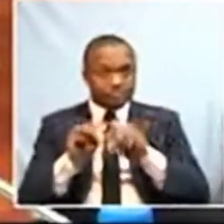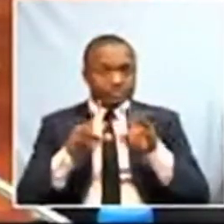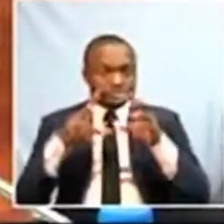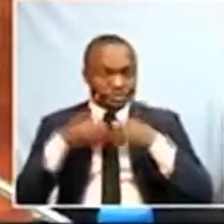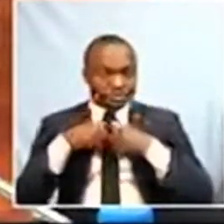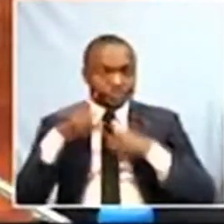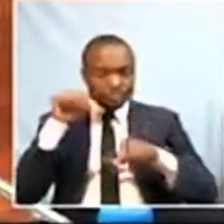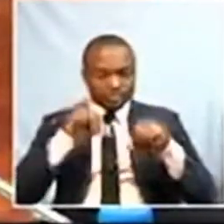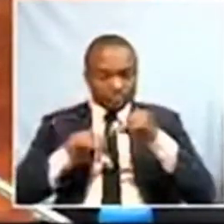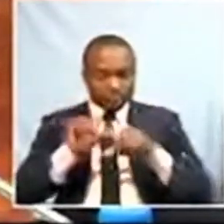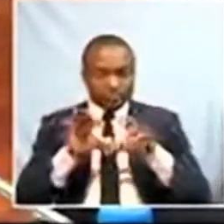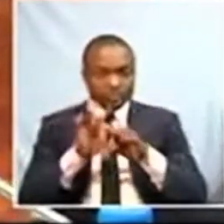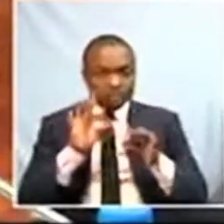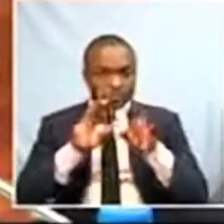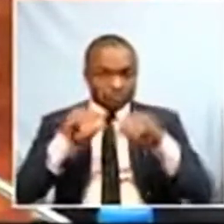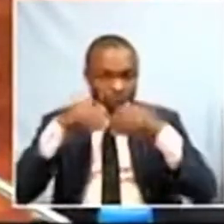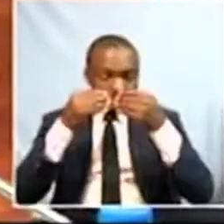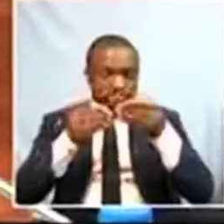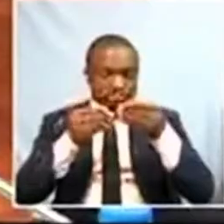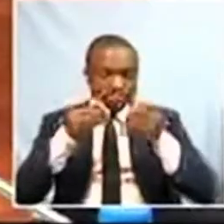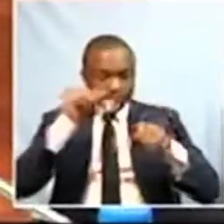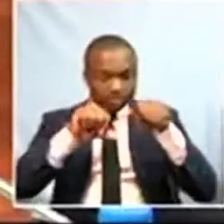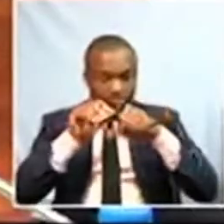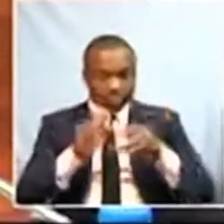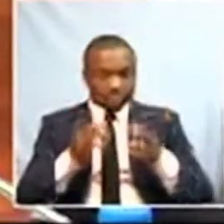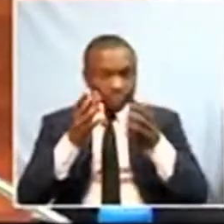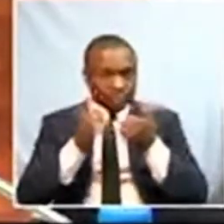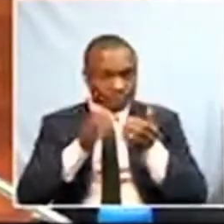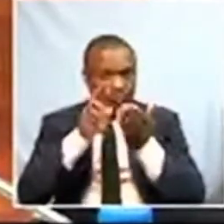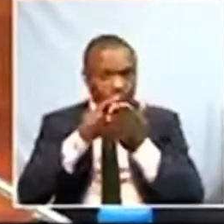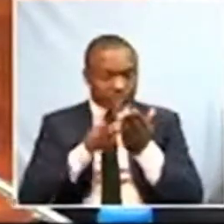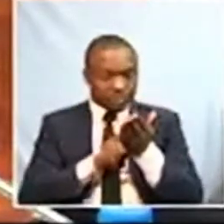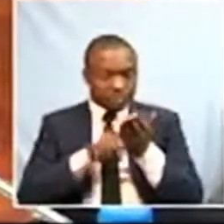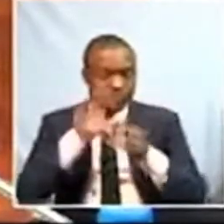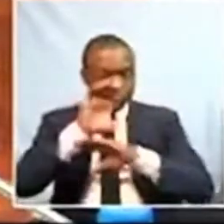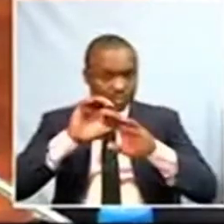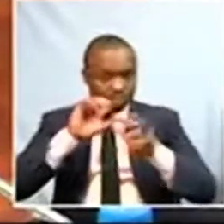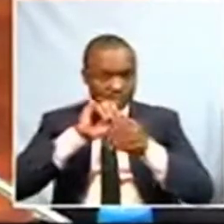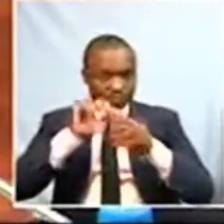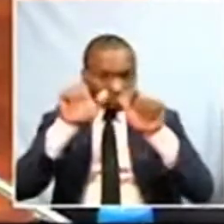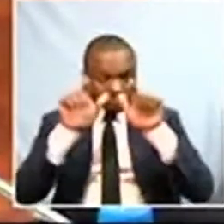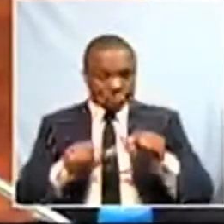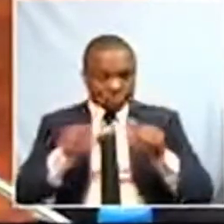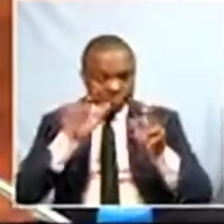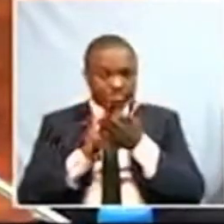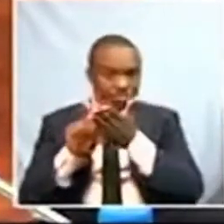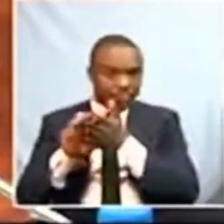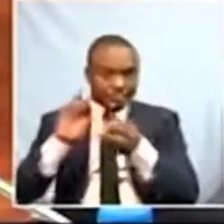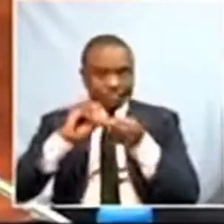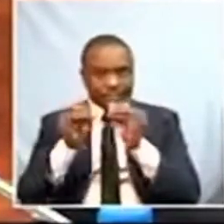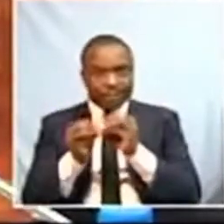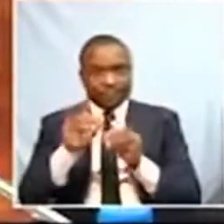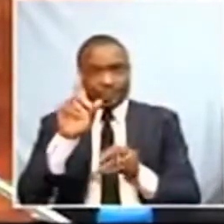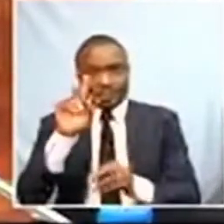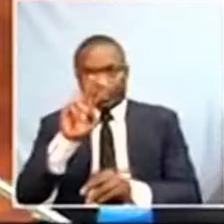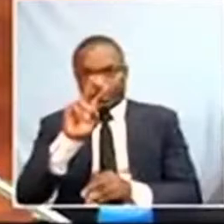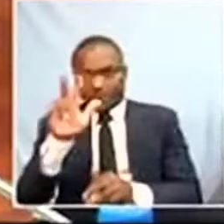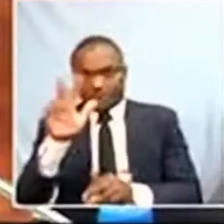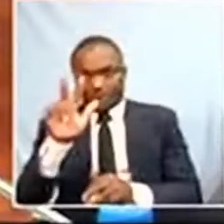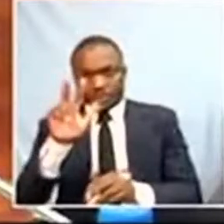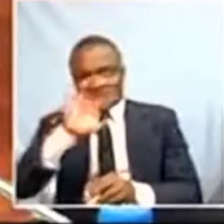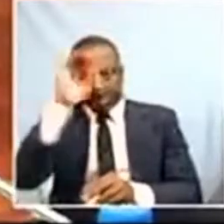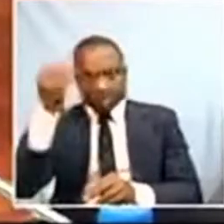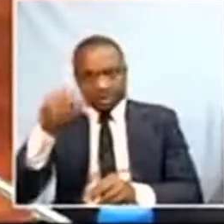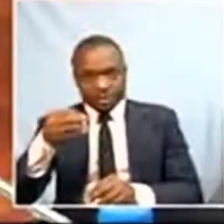acknowledges the observation made by the auditors and wishes to report that the cause of low approval rate, which is 23%, is